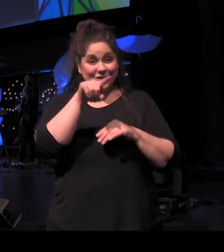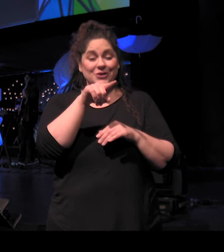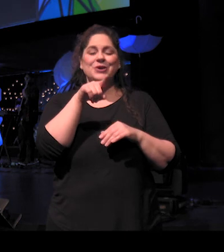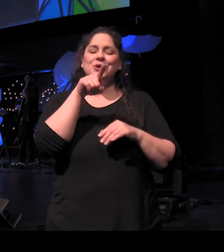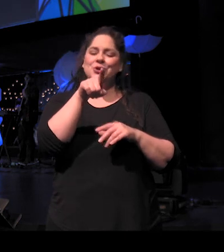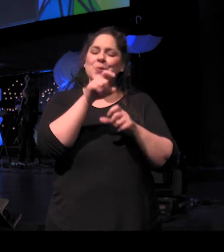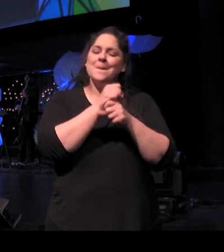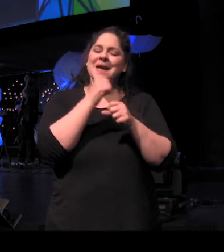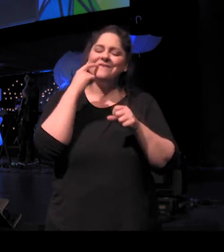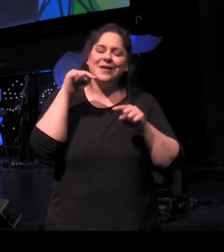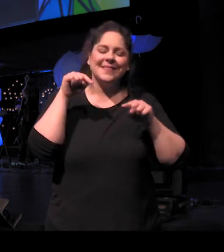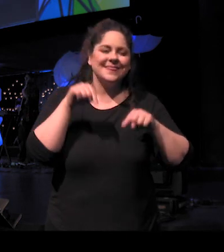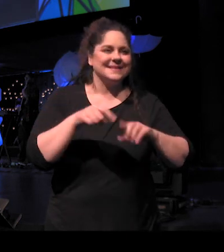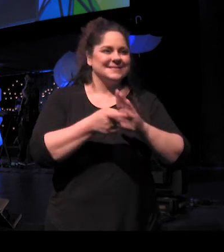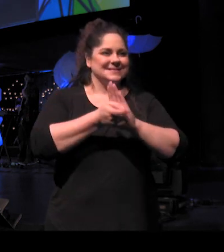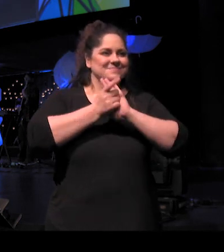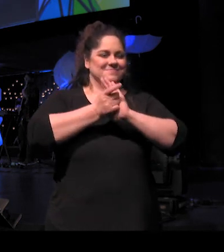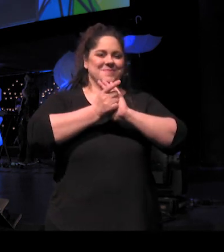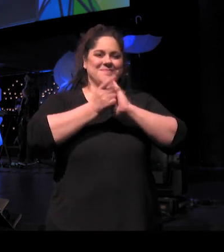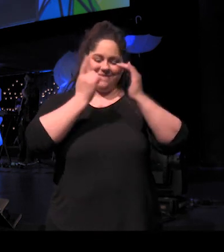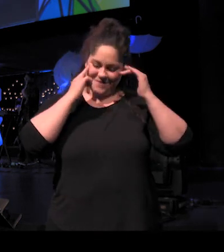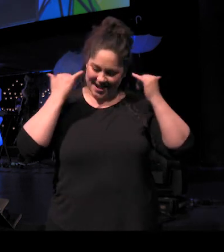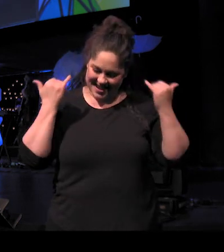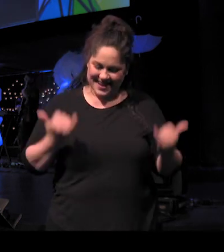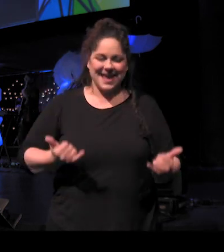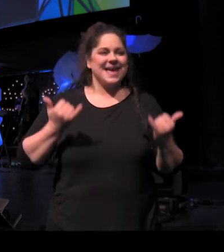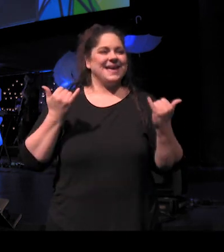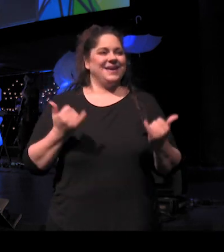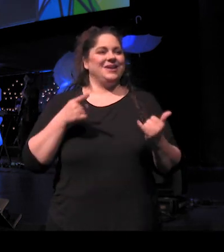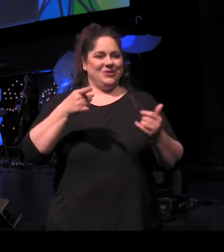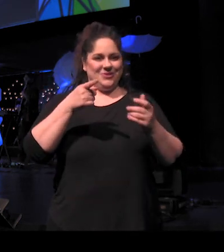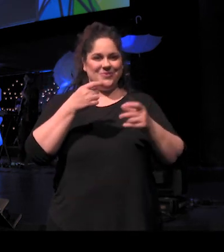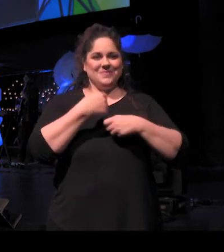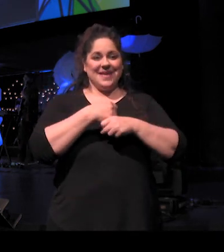this moment. Let that be a message that carries you through